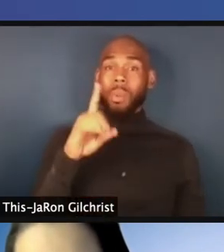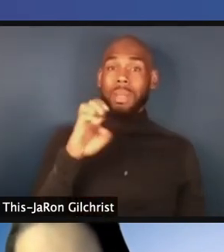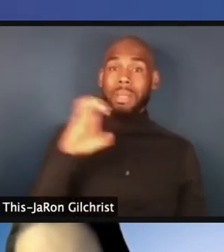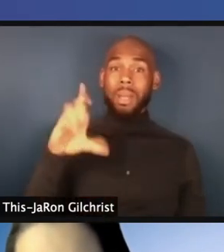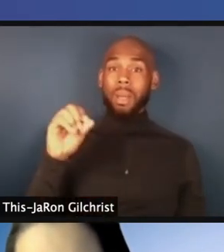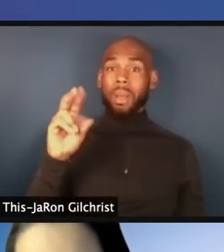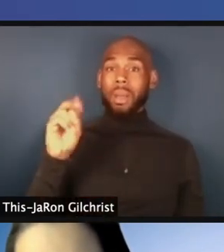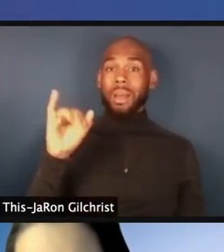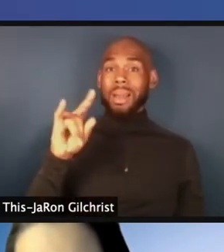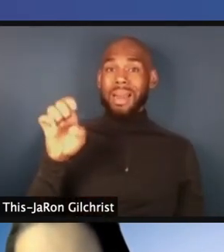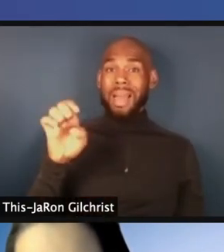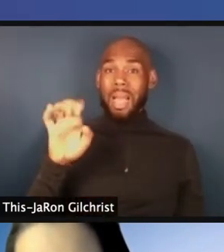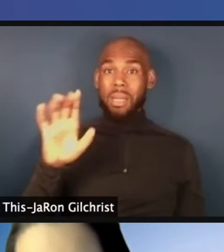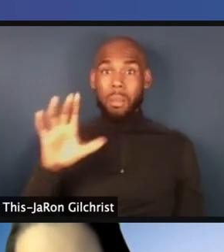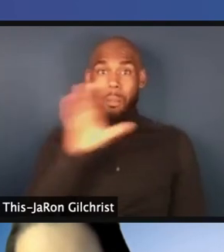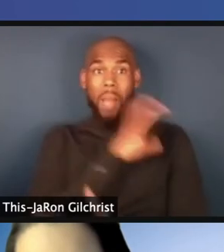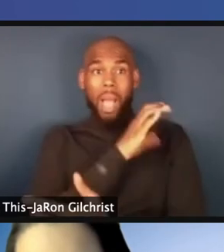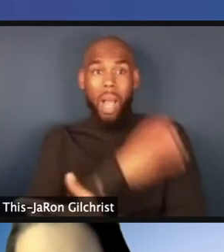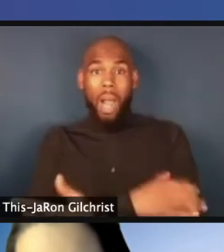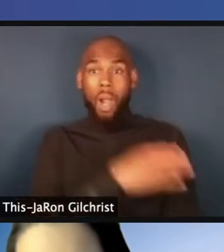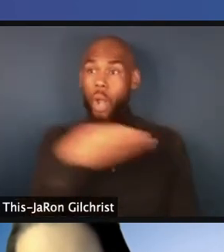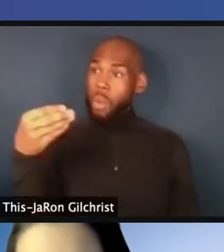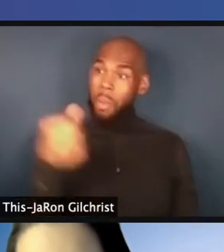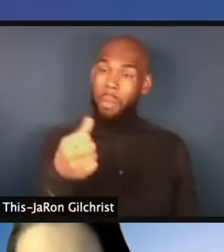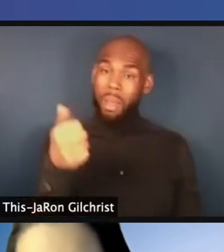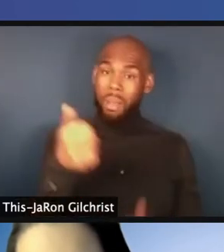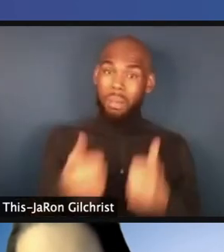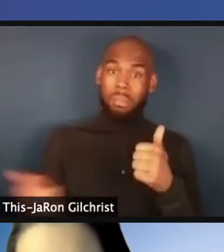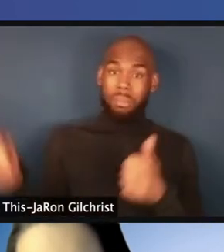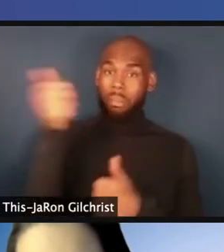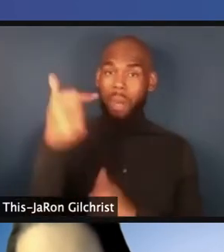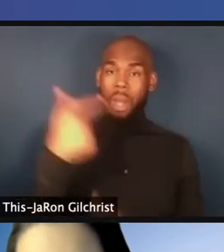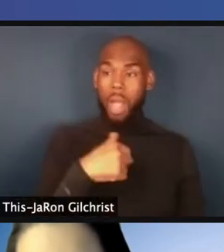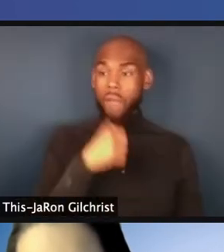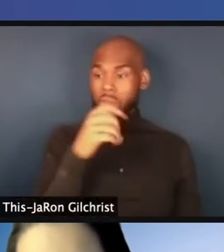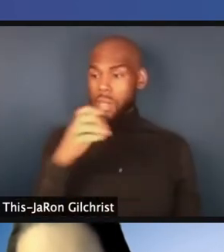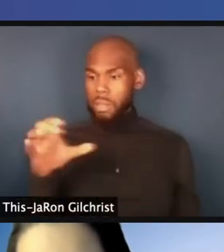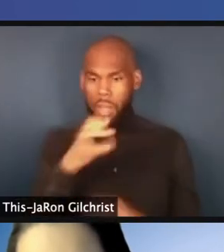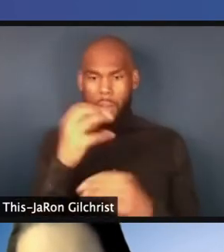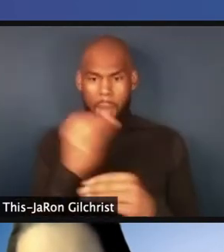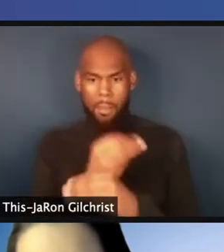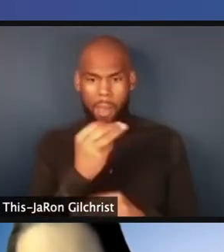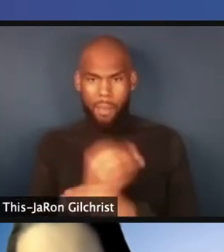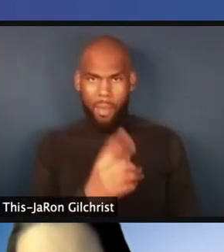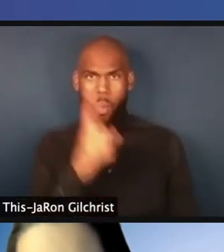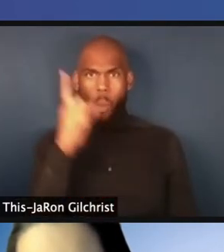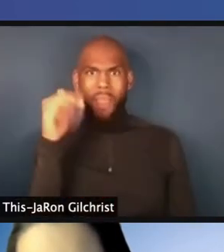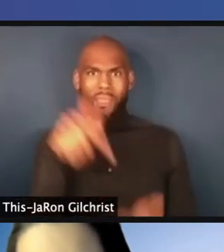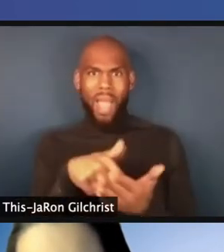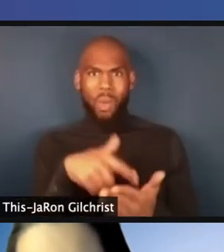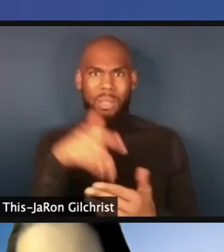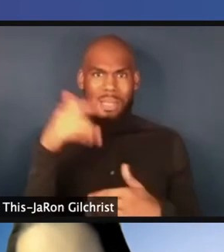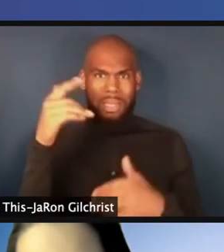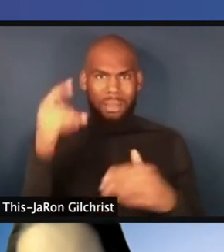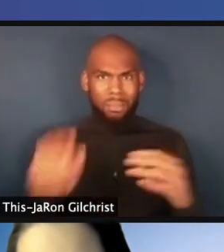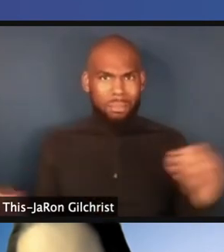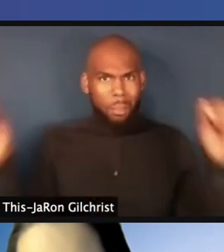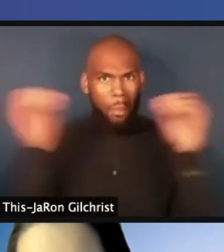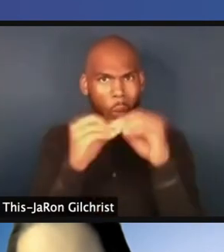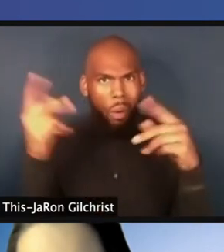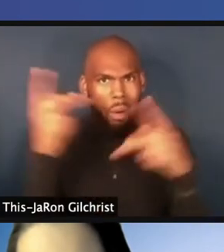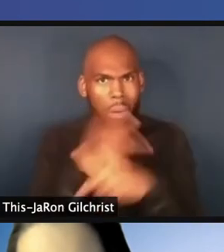power and then you're paying the person at the top, I haven't done the math, I don't know, 1,000 times more than you're paying the people at the bottom.